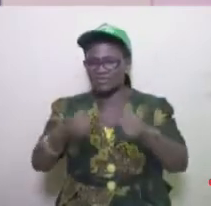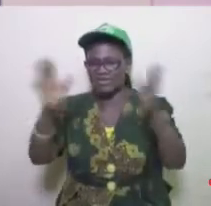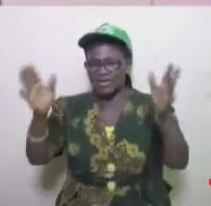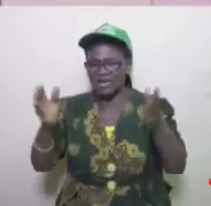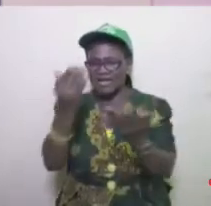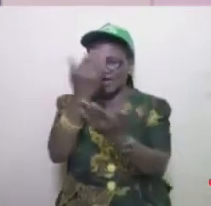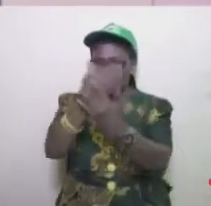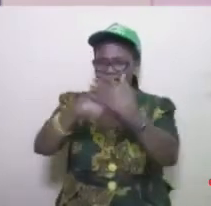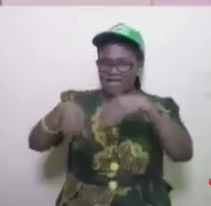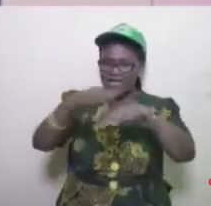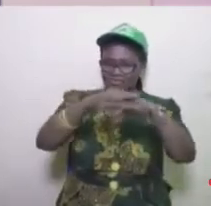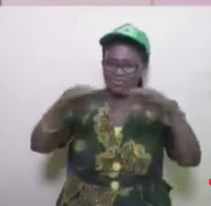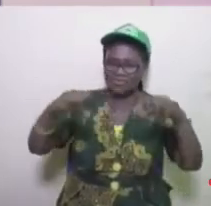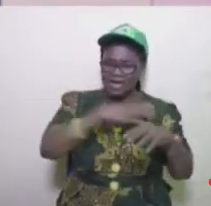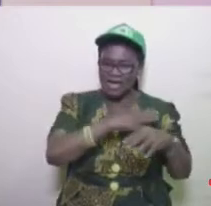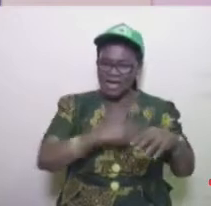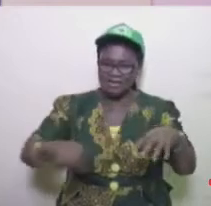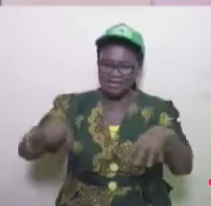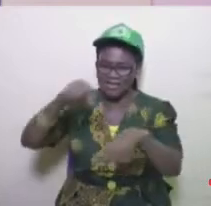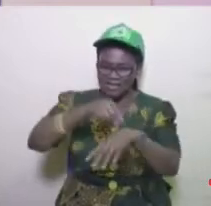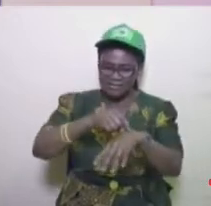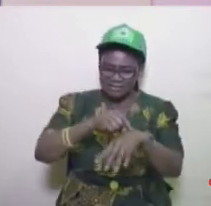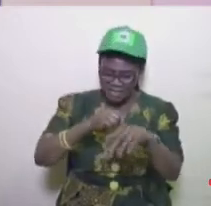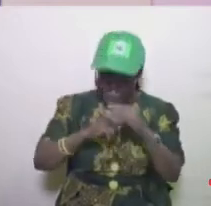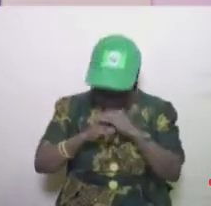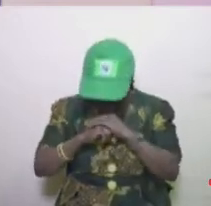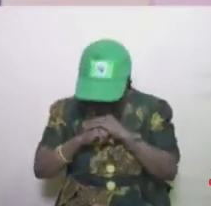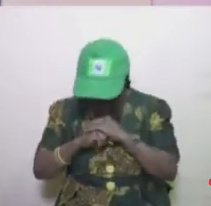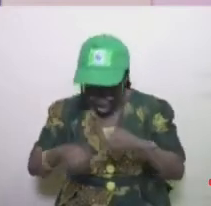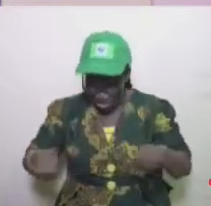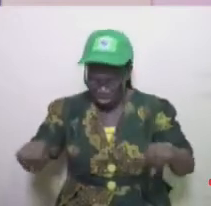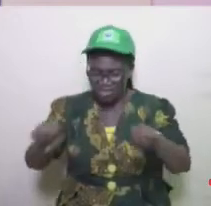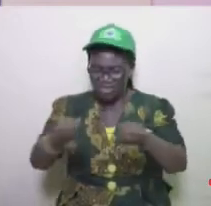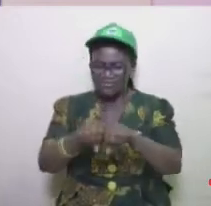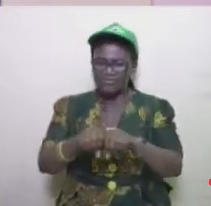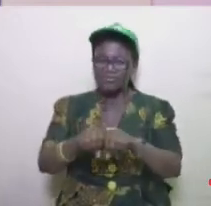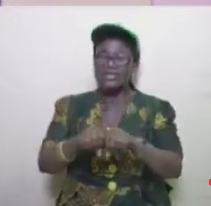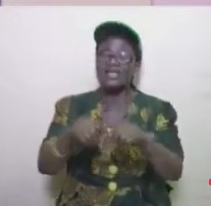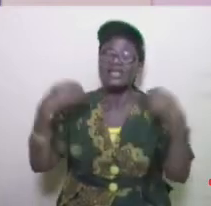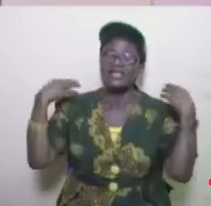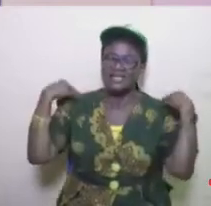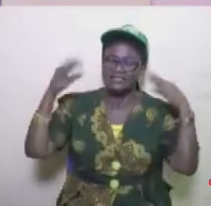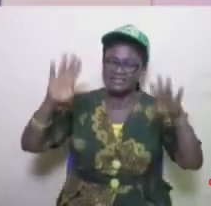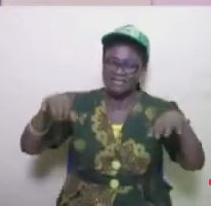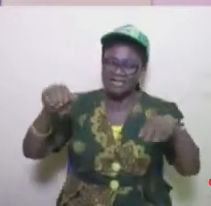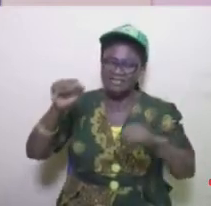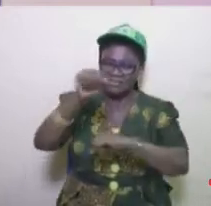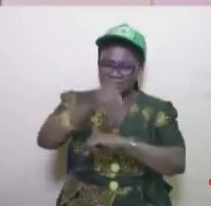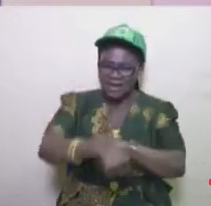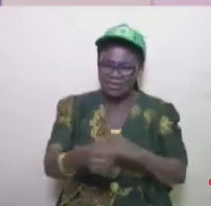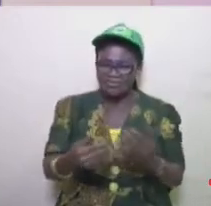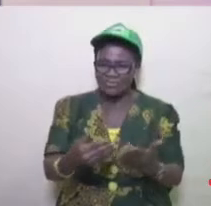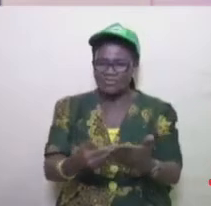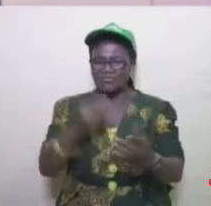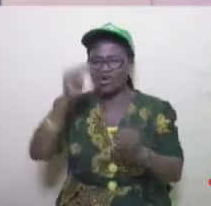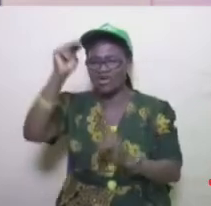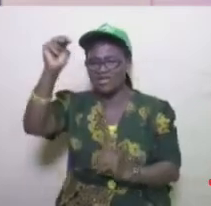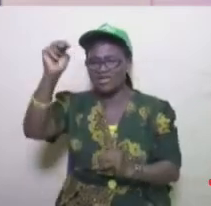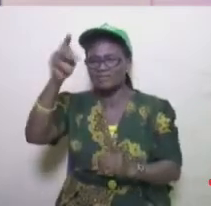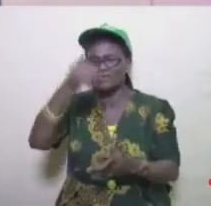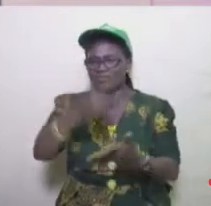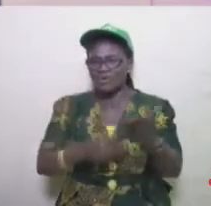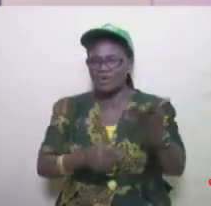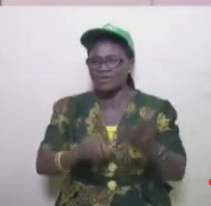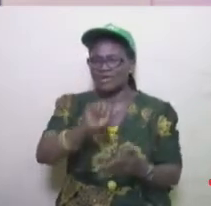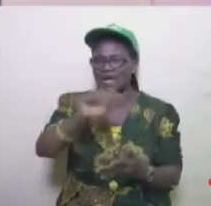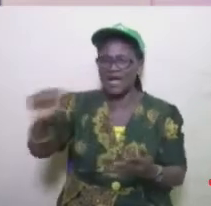Hallelujah. Heaven and earth adore. Even angels bow before him. What